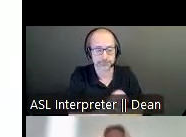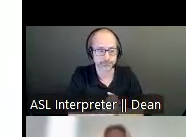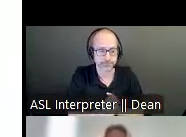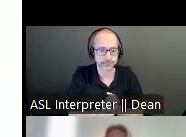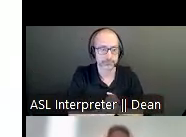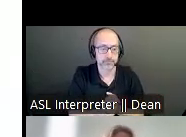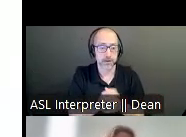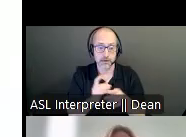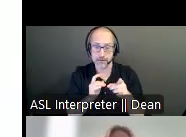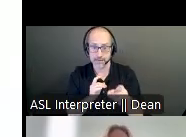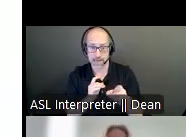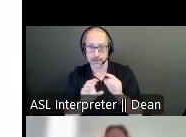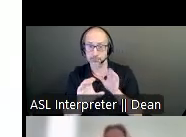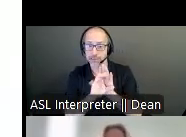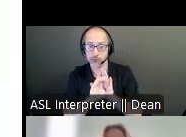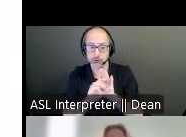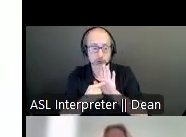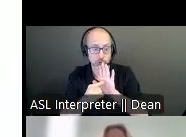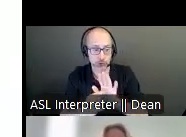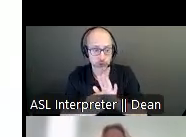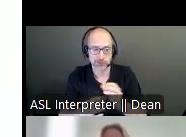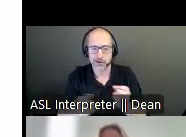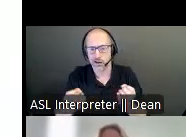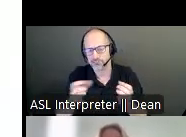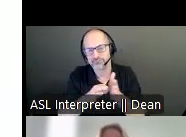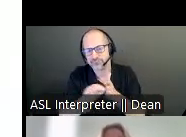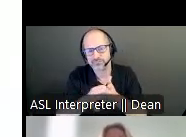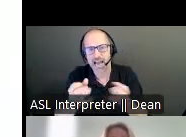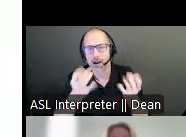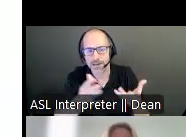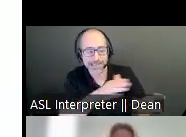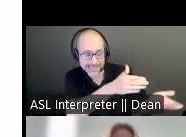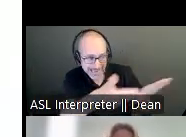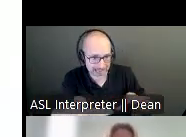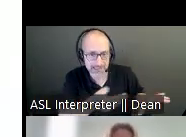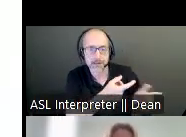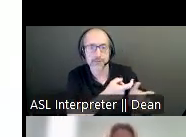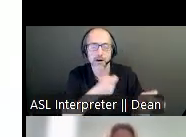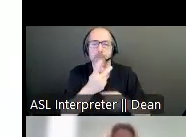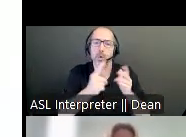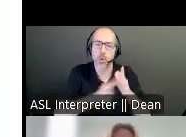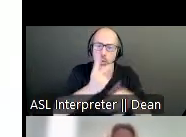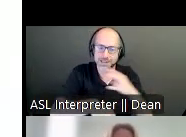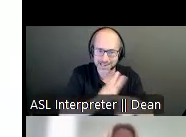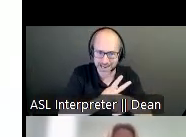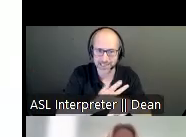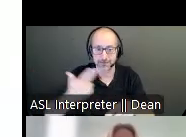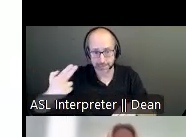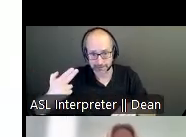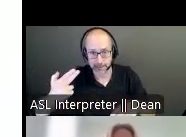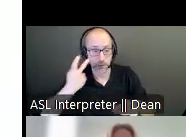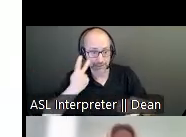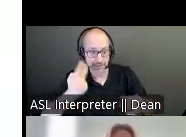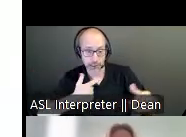This graph just shows you the proportion of firearms deaths by firearms type. And as you can see, long guns